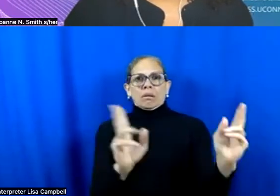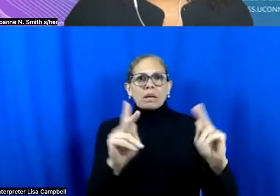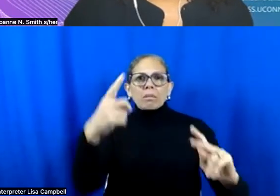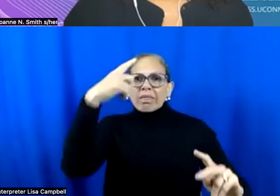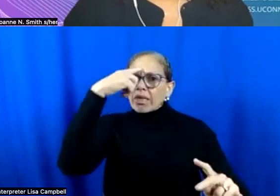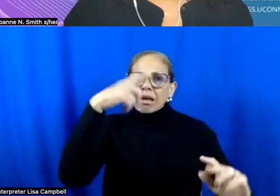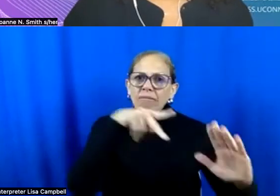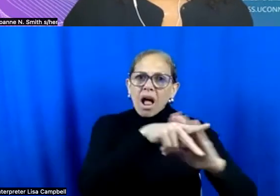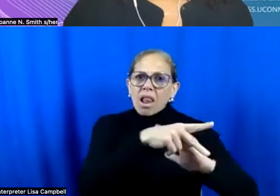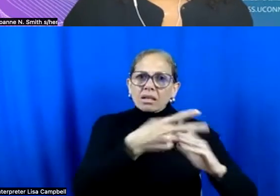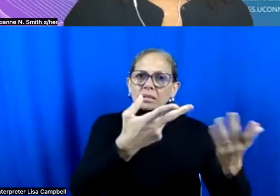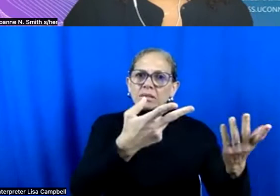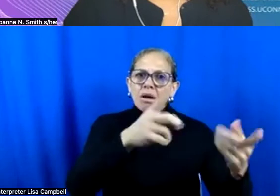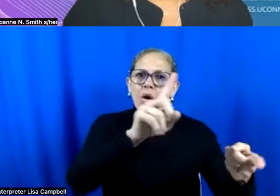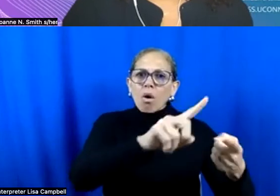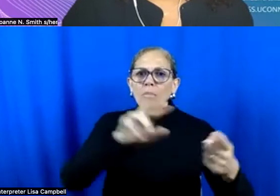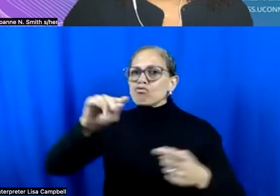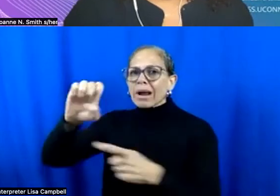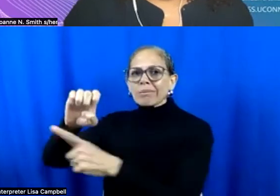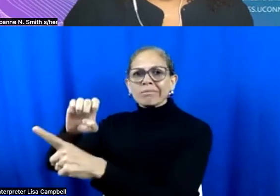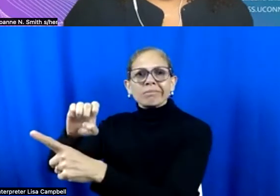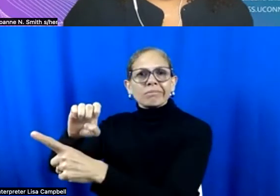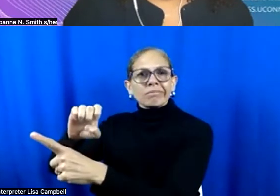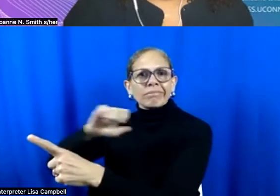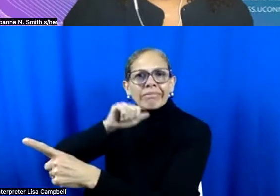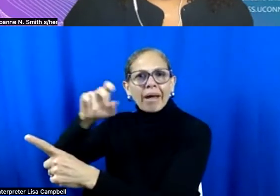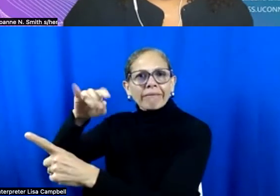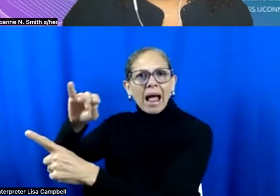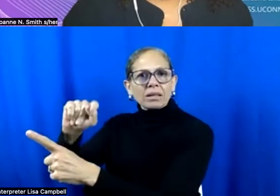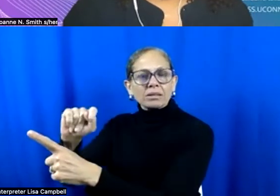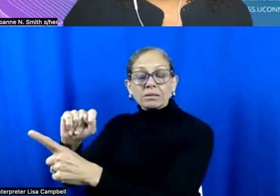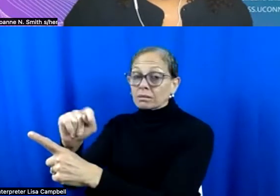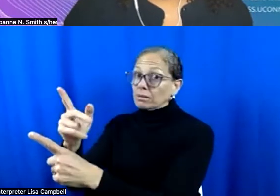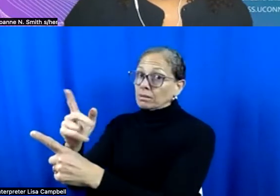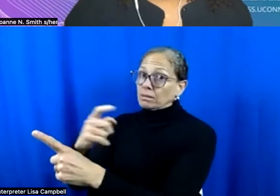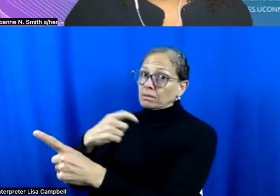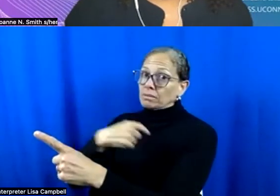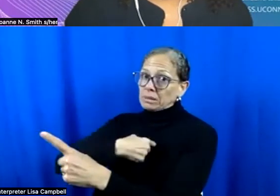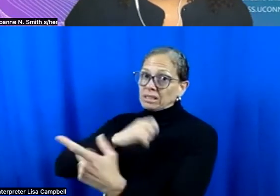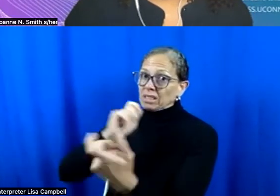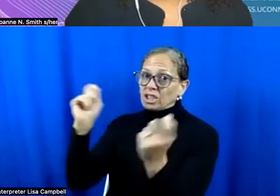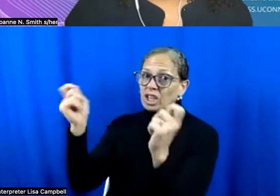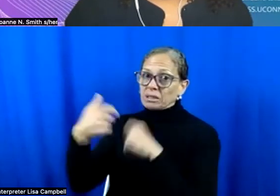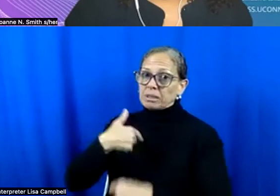clearly that it changed me. I couldn't ignore it.